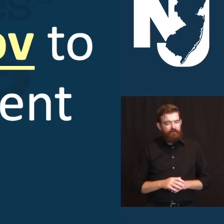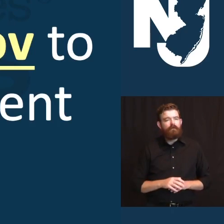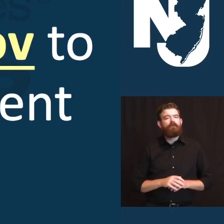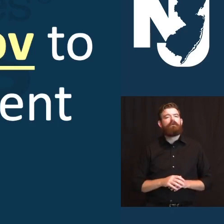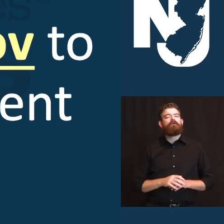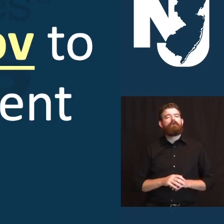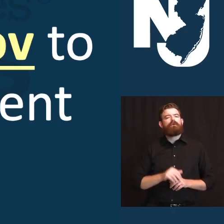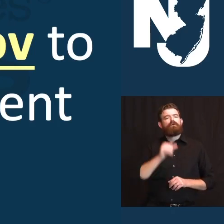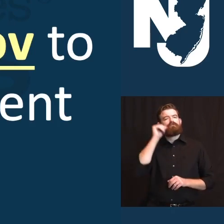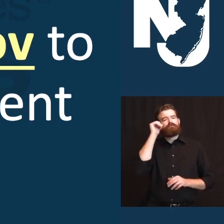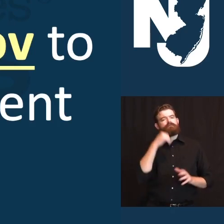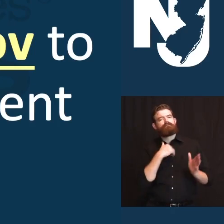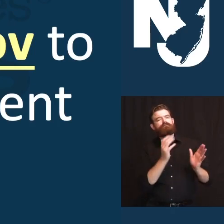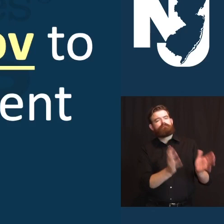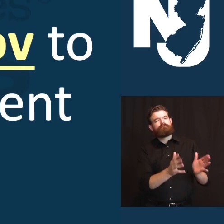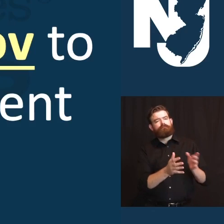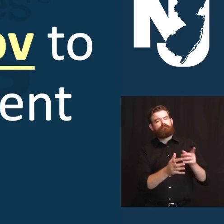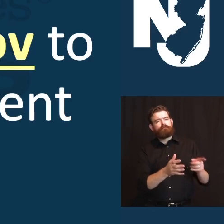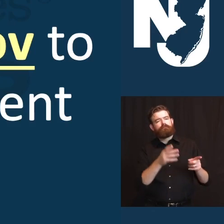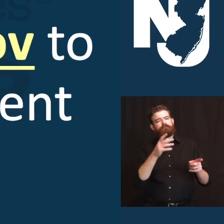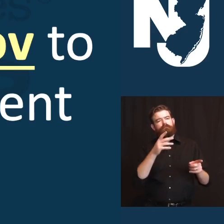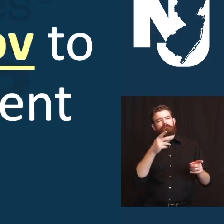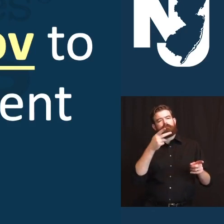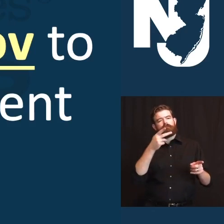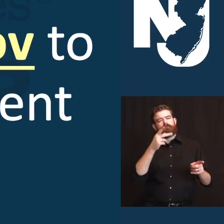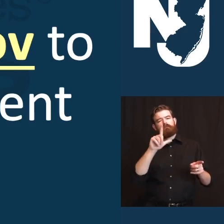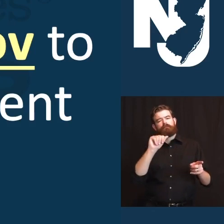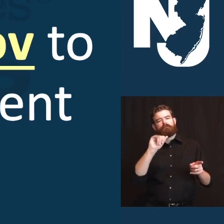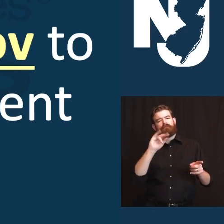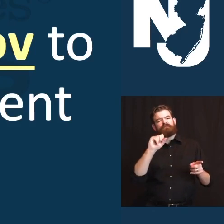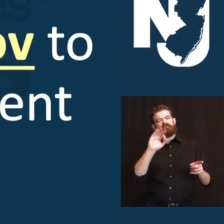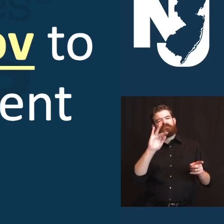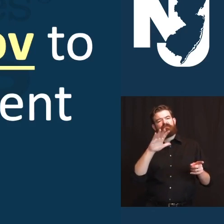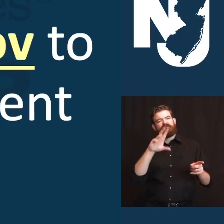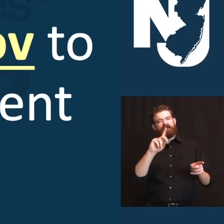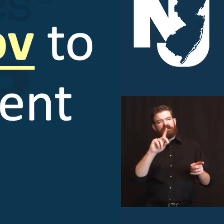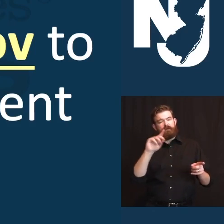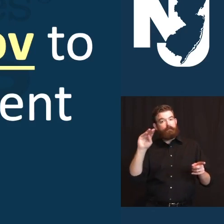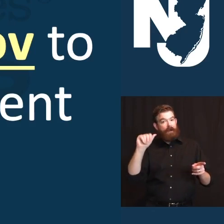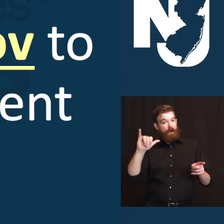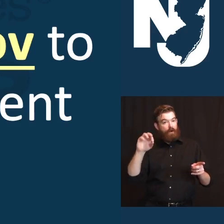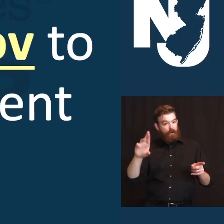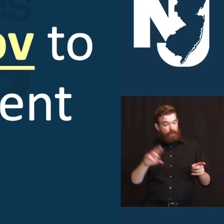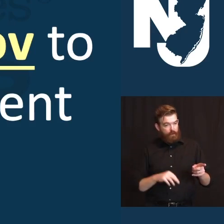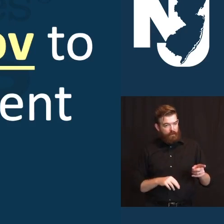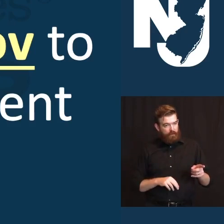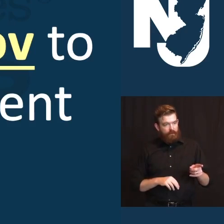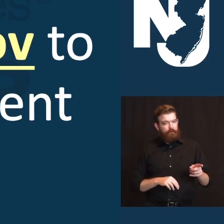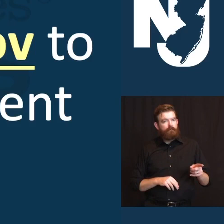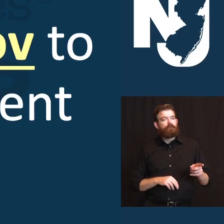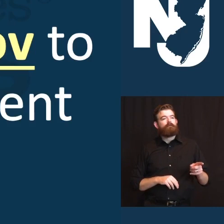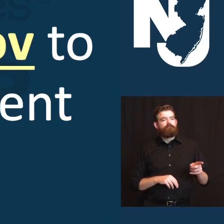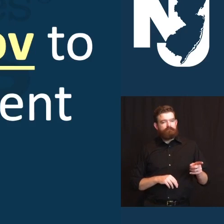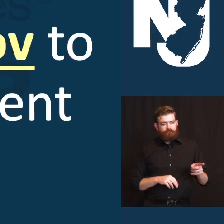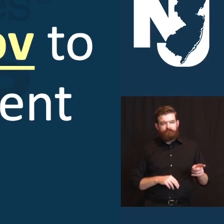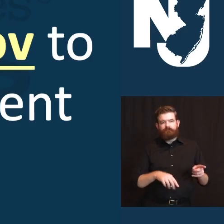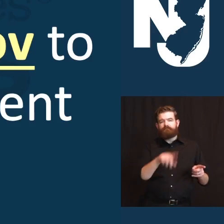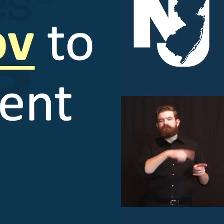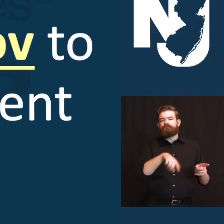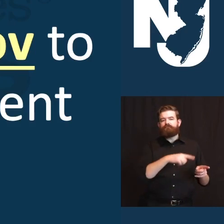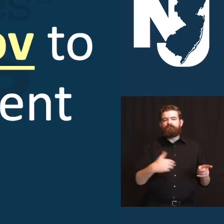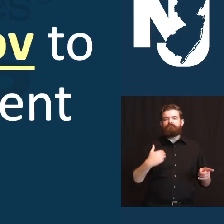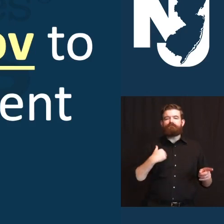Plainfield, Sue. I think it was WBLS was with them. They had a fantastic blowout experience and signed a lot of people up,